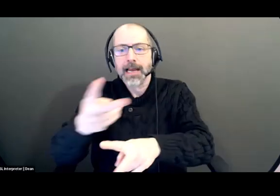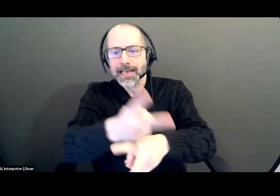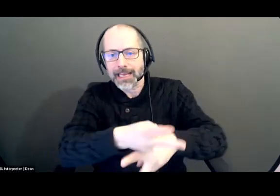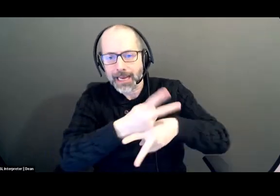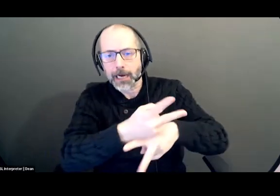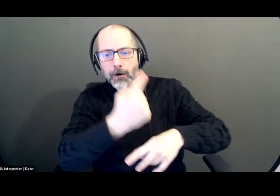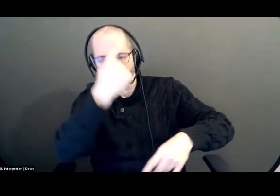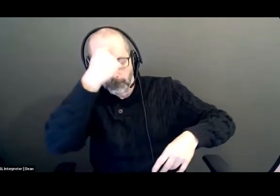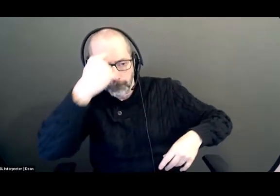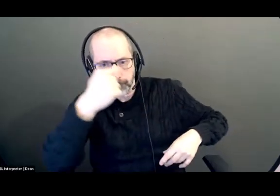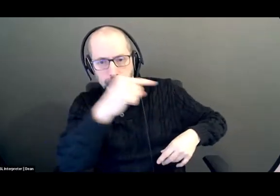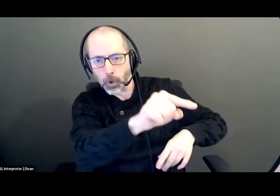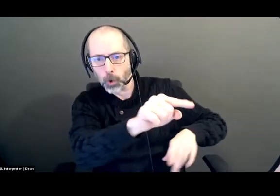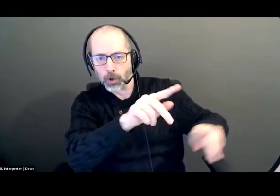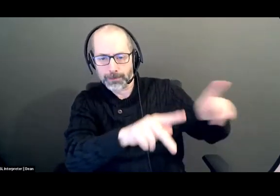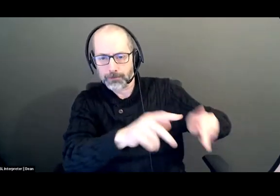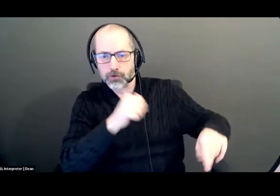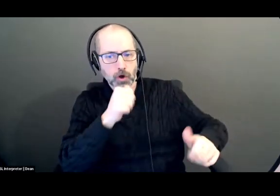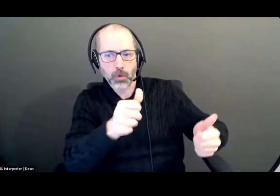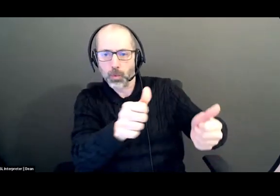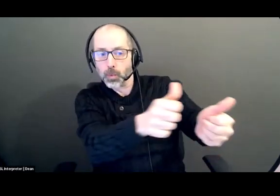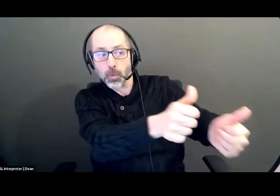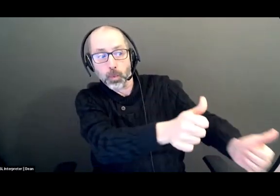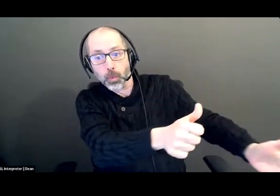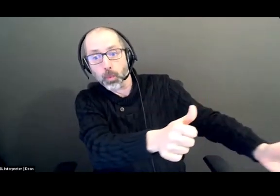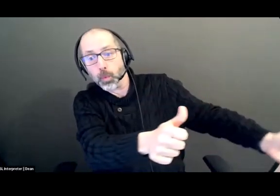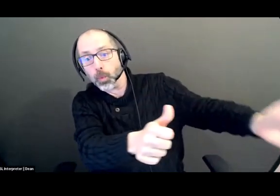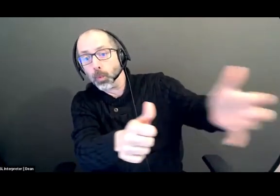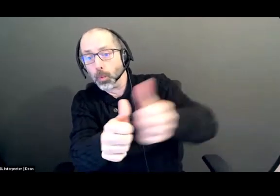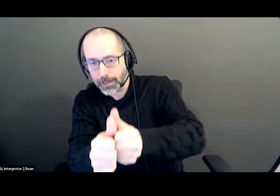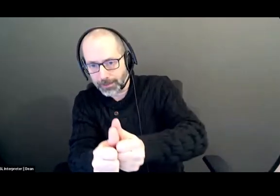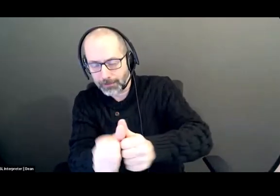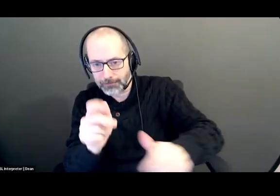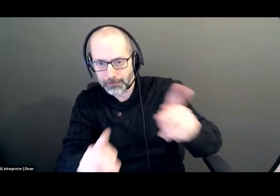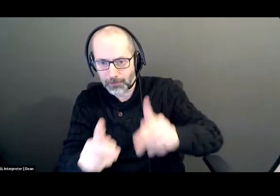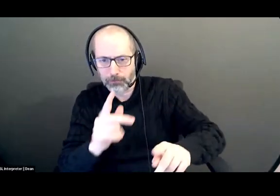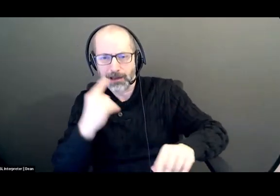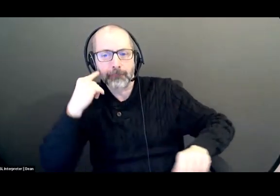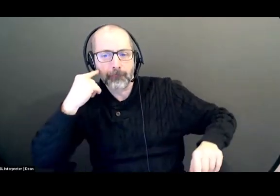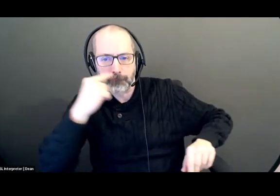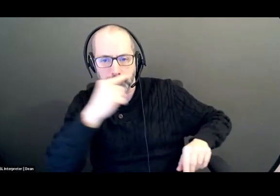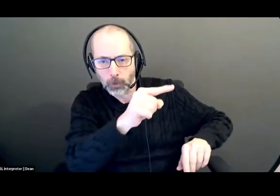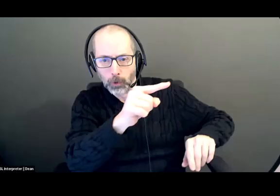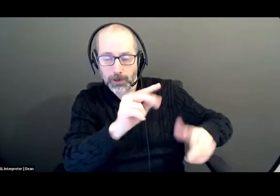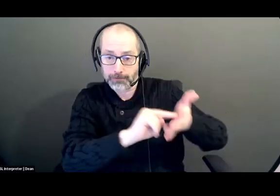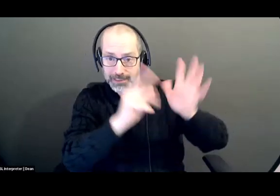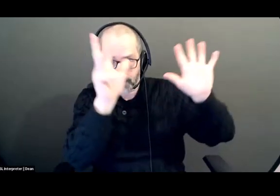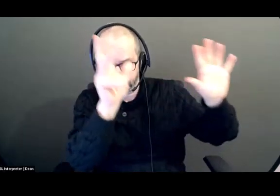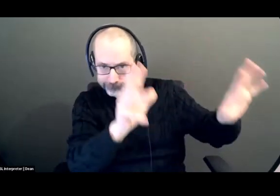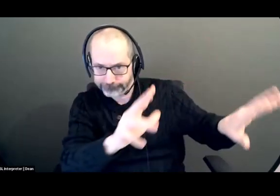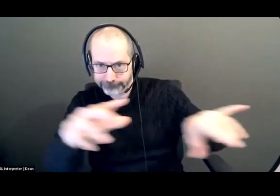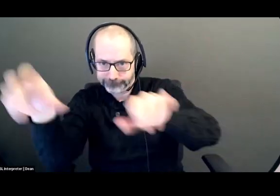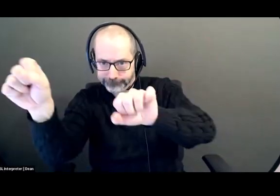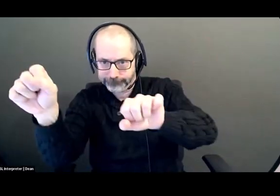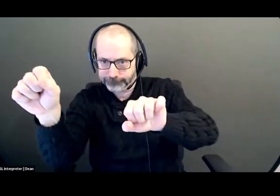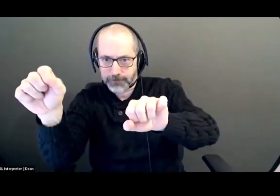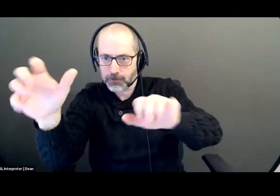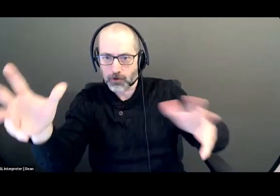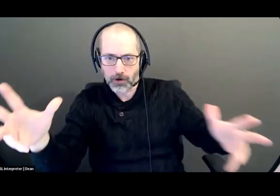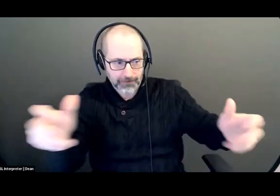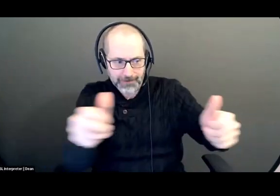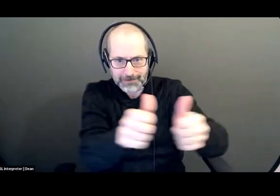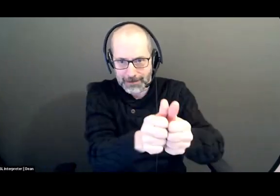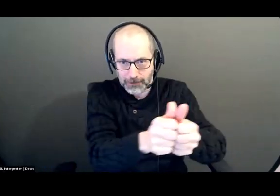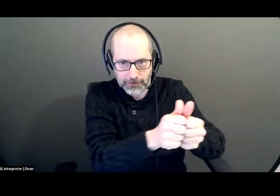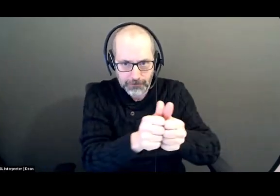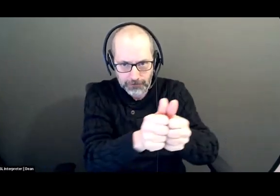I think of it as separate from safety, because for me, it's what allows me to really think about care in a